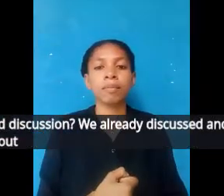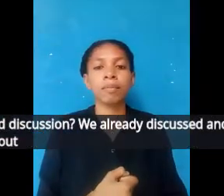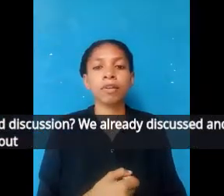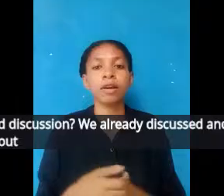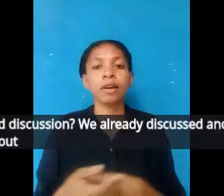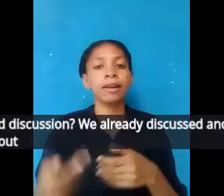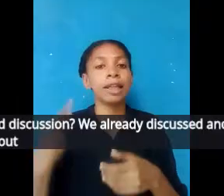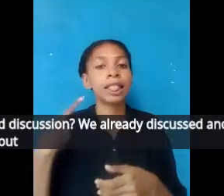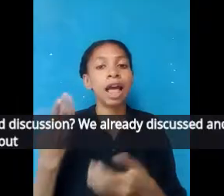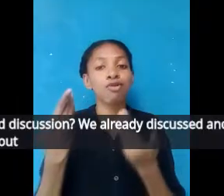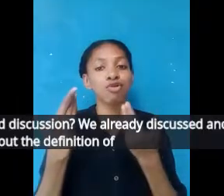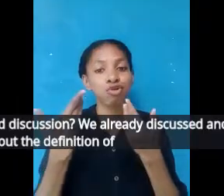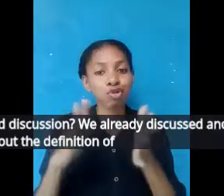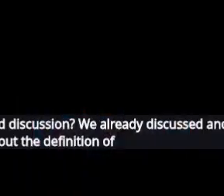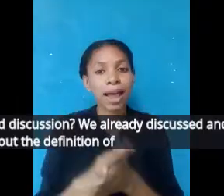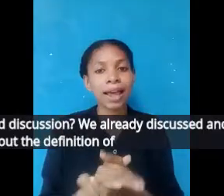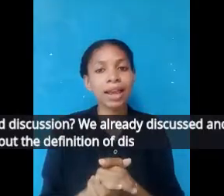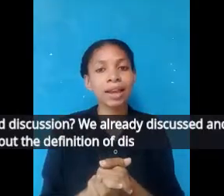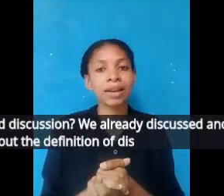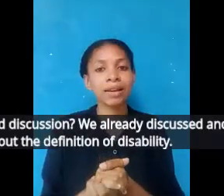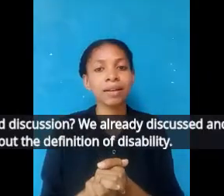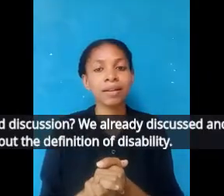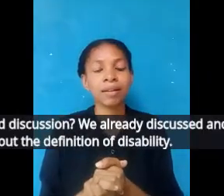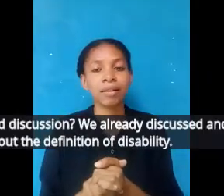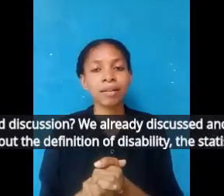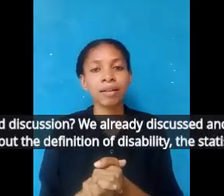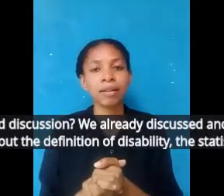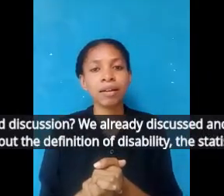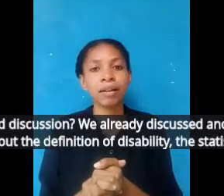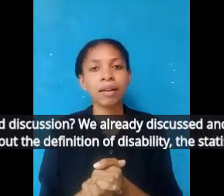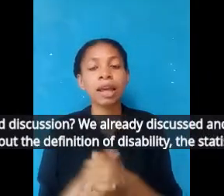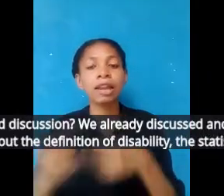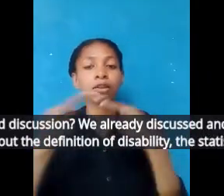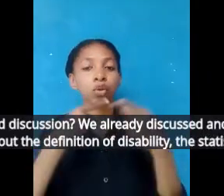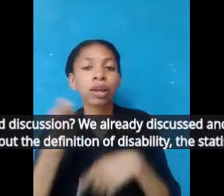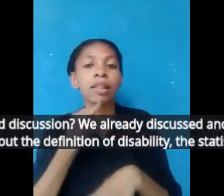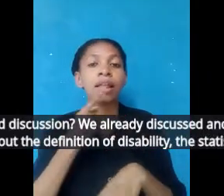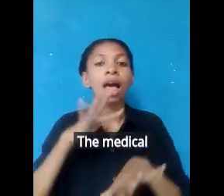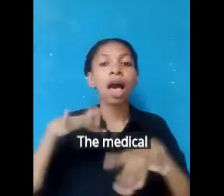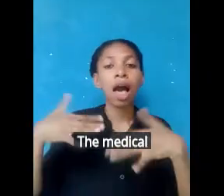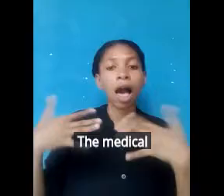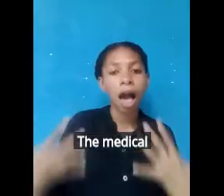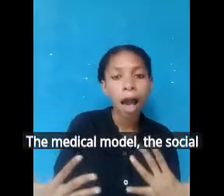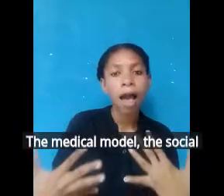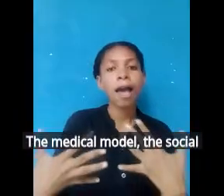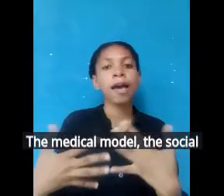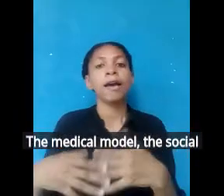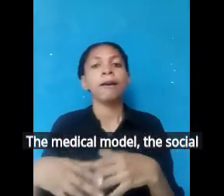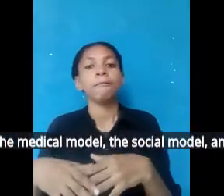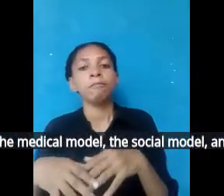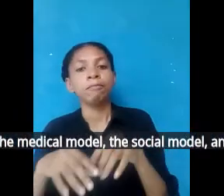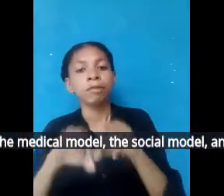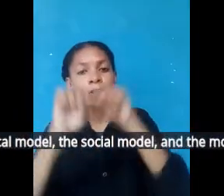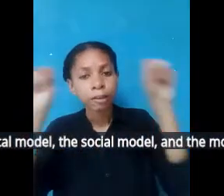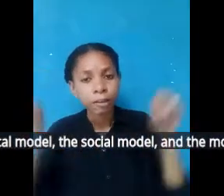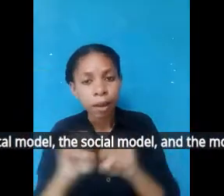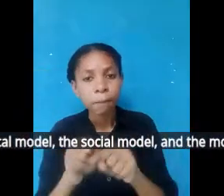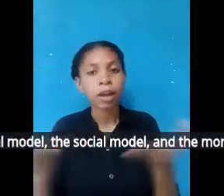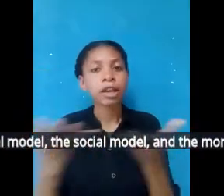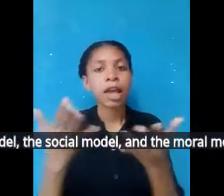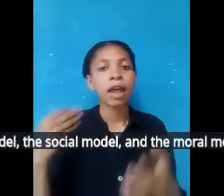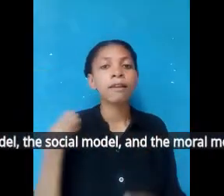the definition of disability, the statistics, the medical model, the social model, and the moral model of